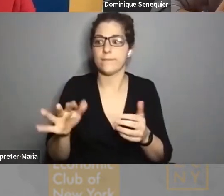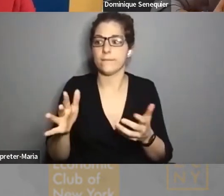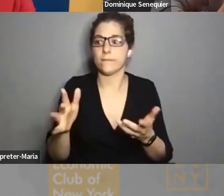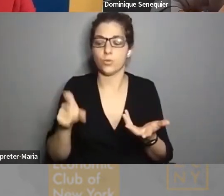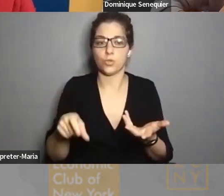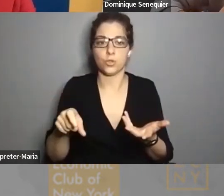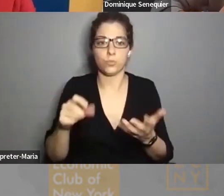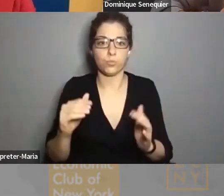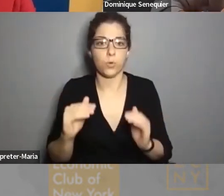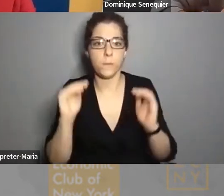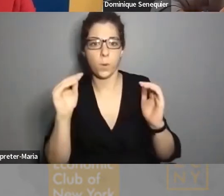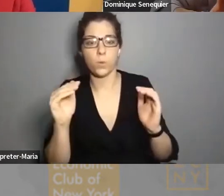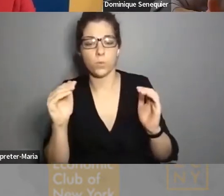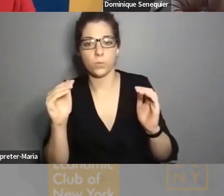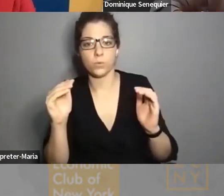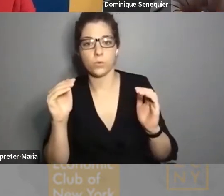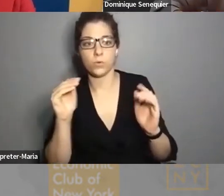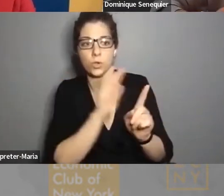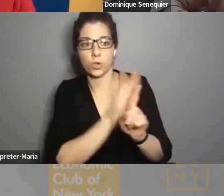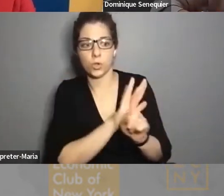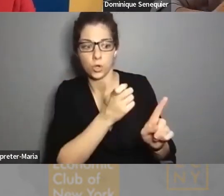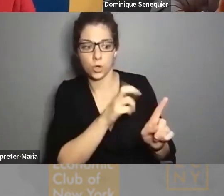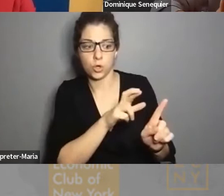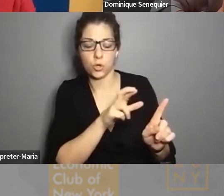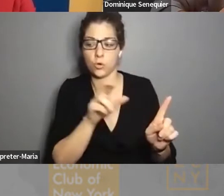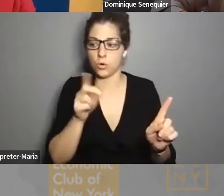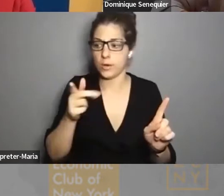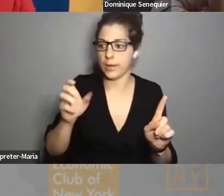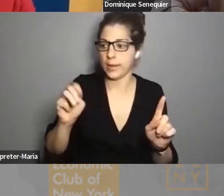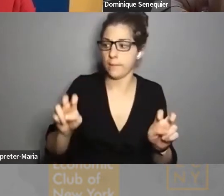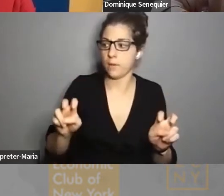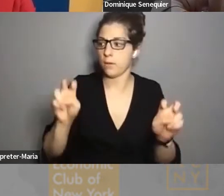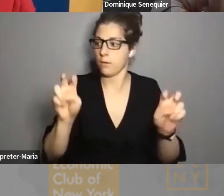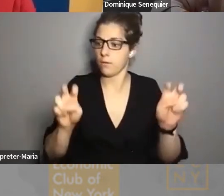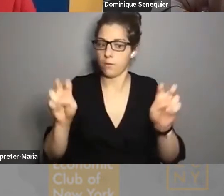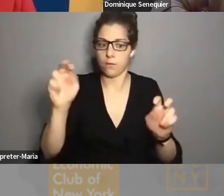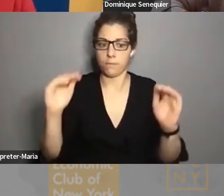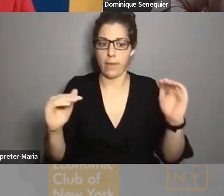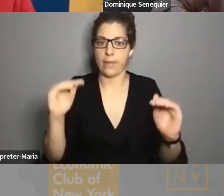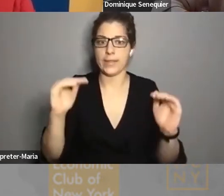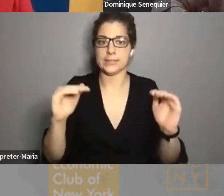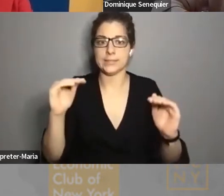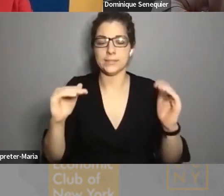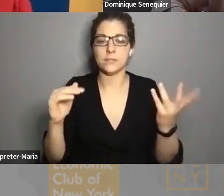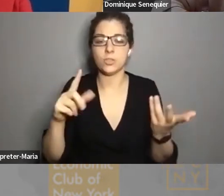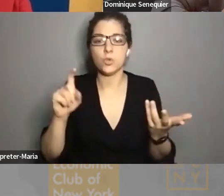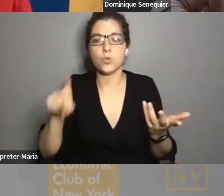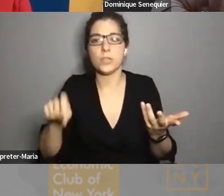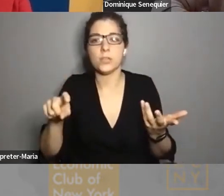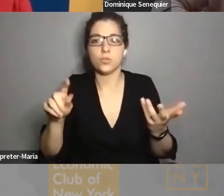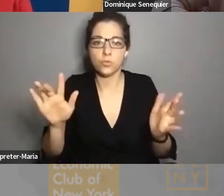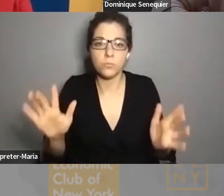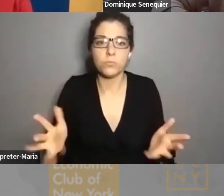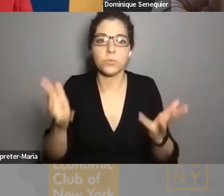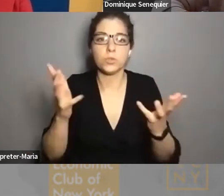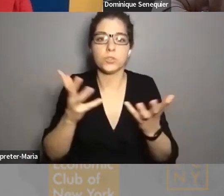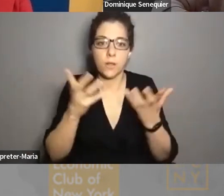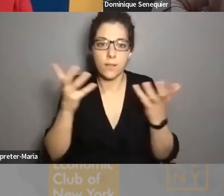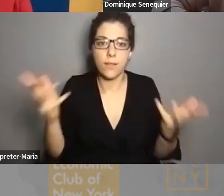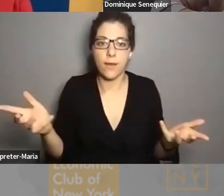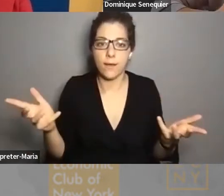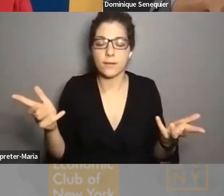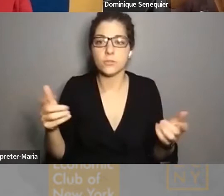should promote her or him and balance. So it's you need to push a lot